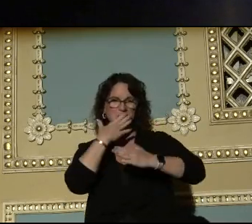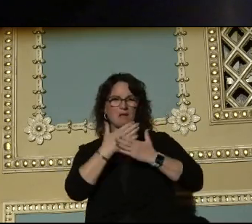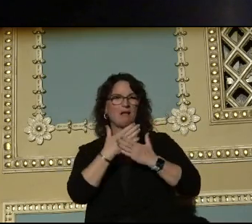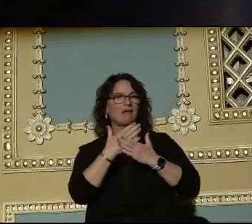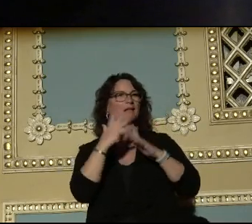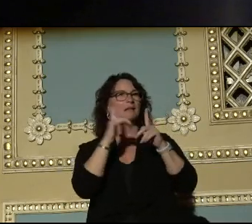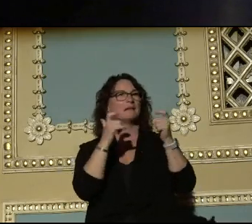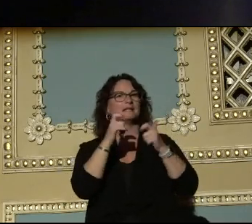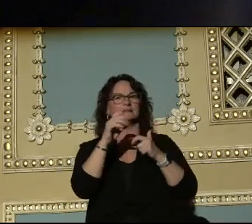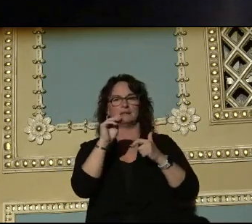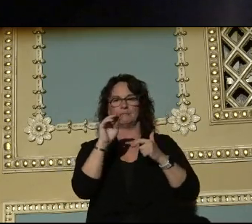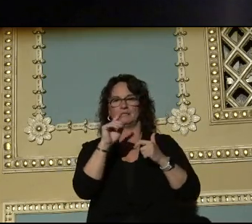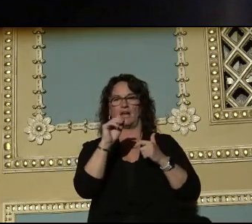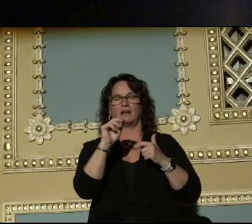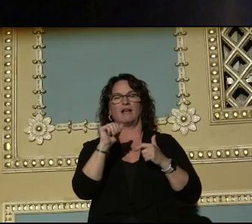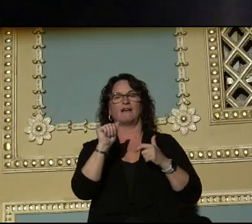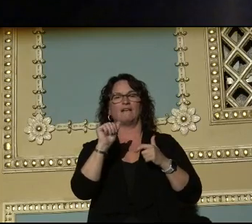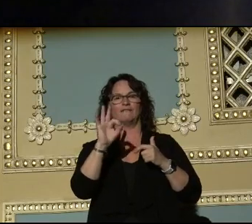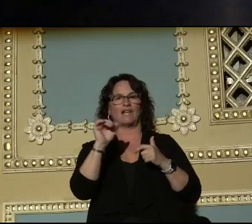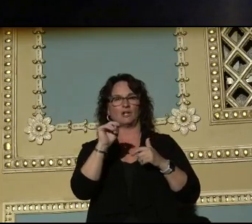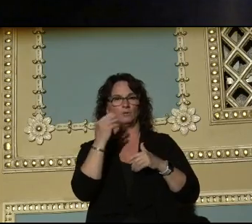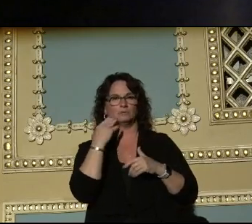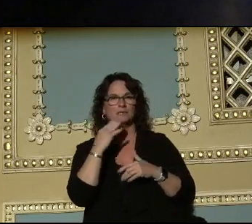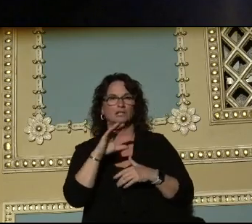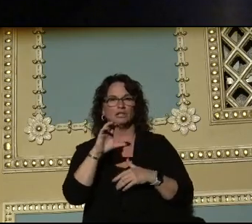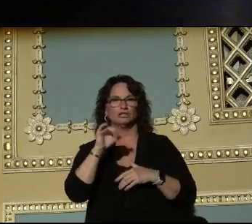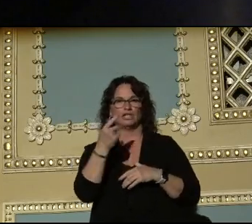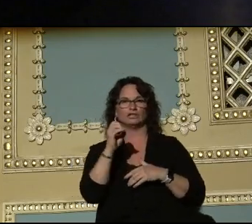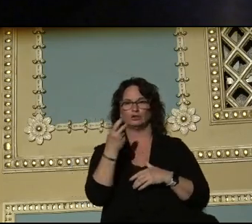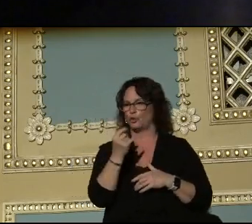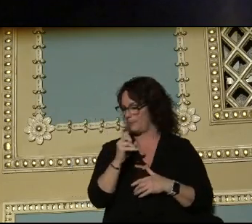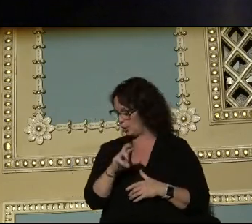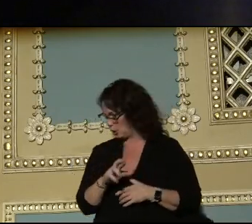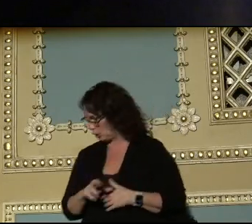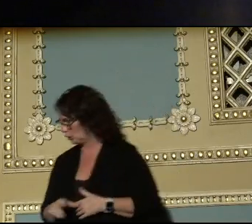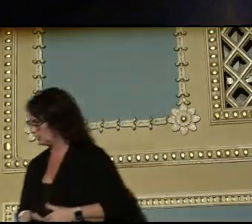probably the biggest Madonna fan you'll ever meet. Here's Jason Schomer.